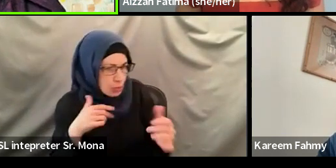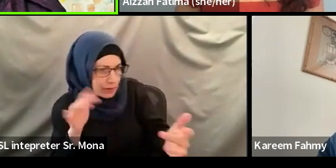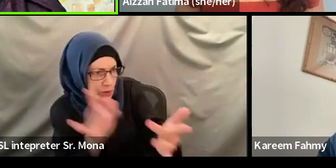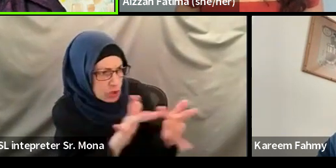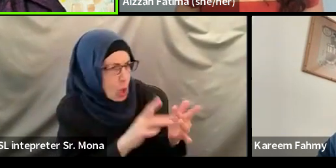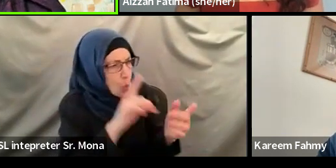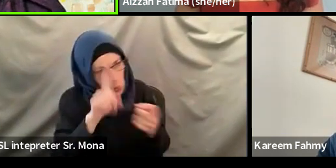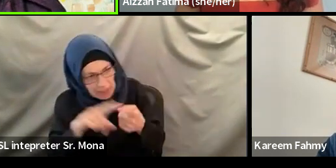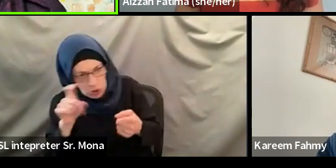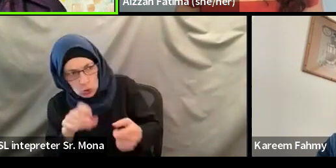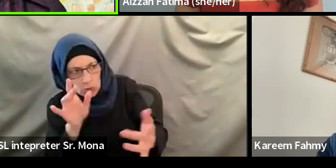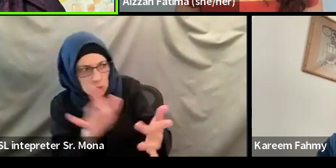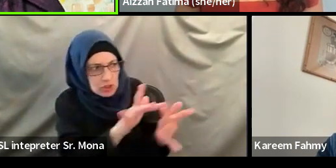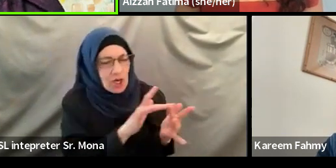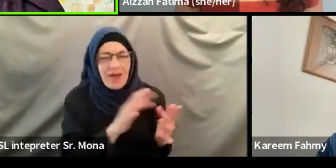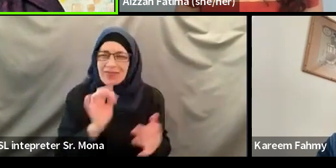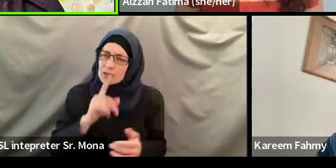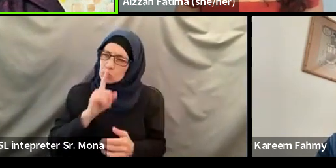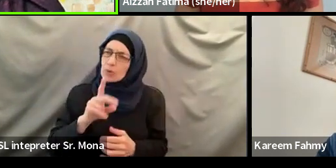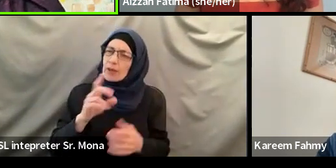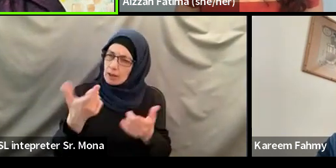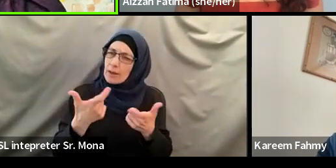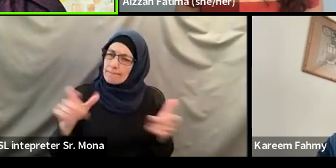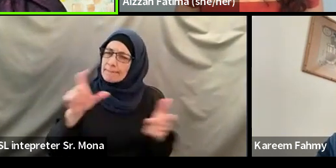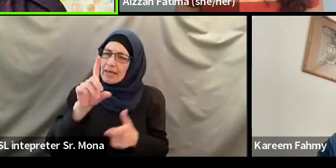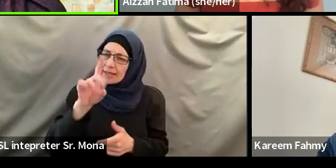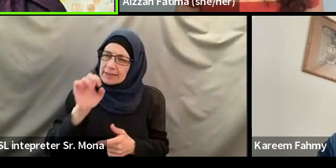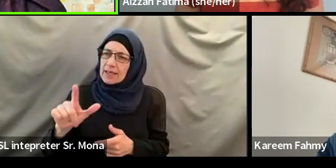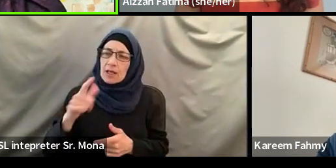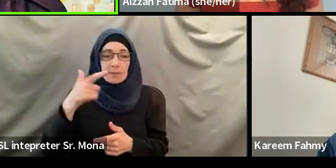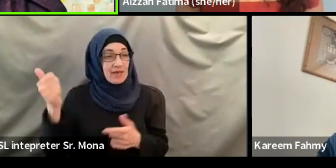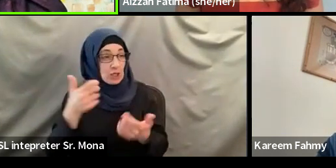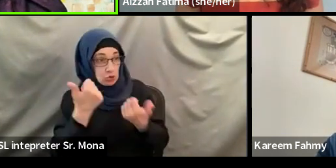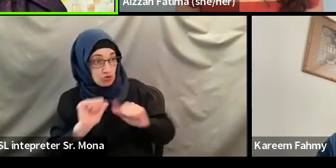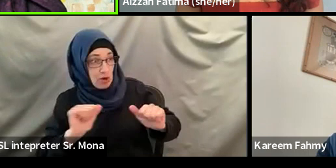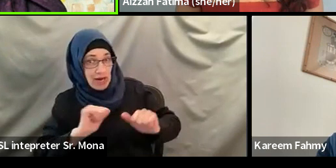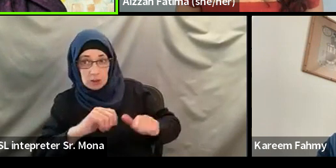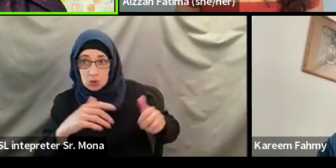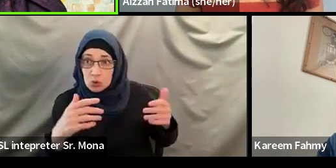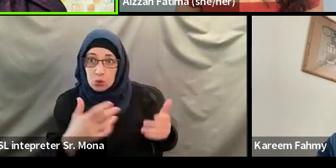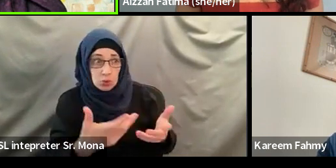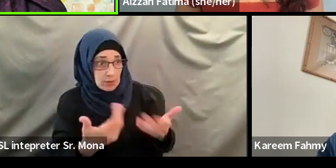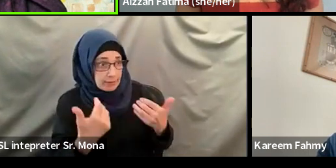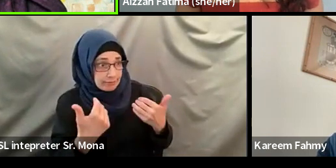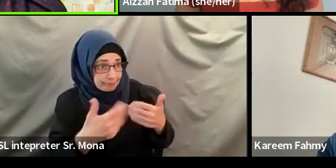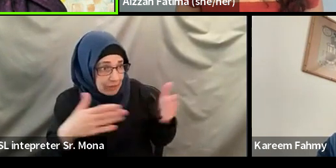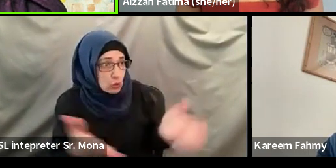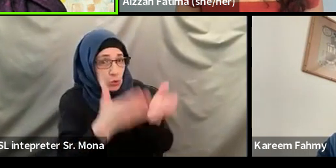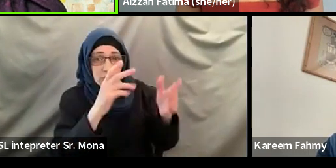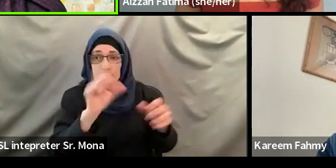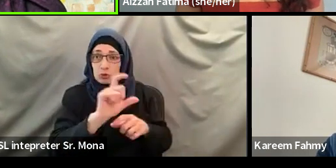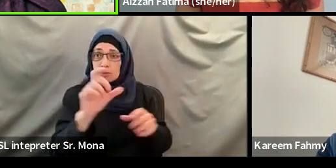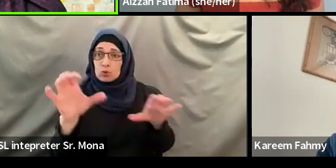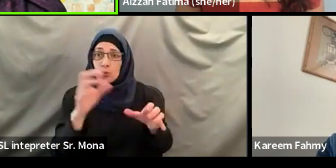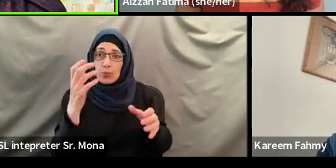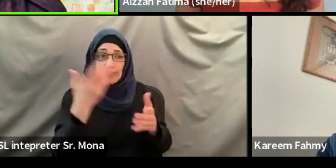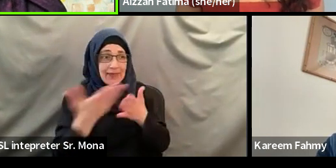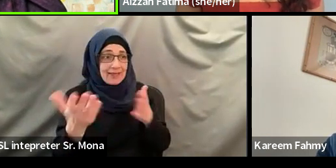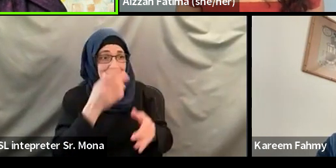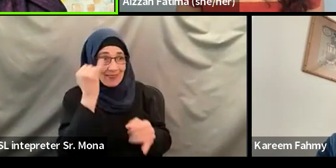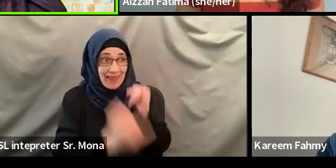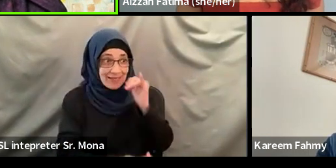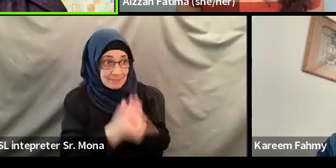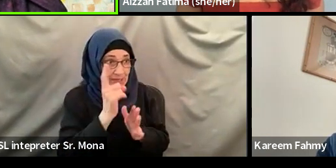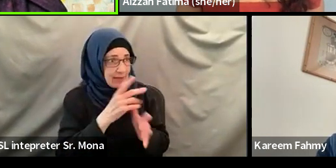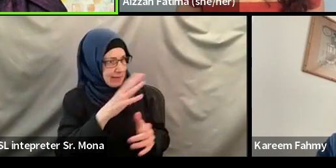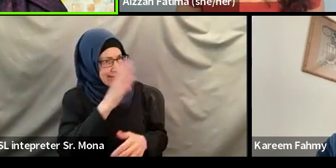need to reach out to them by? Which is a big deal, because trying to get Muslims to do things last minute that they've never done before, like it's not gonna happen. So one of the